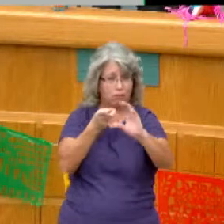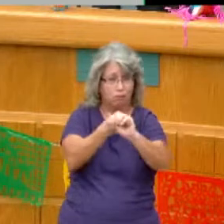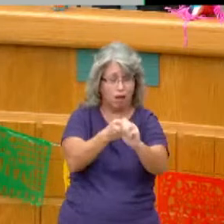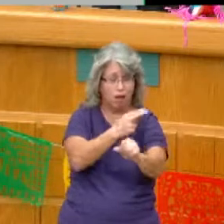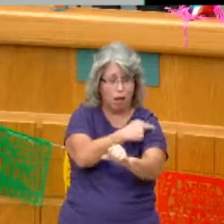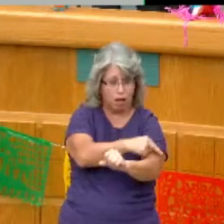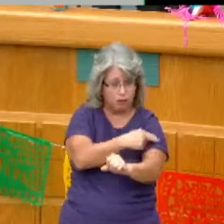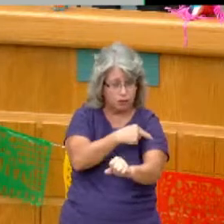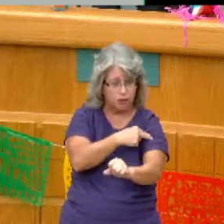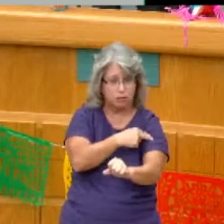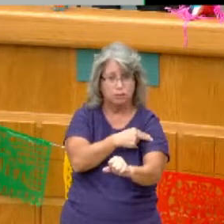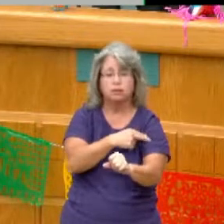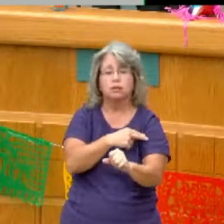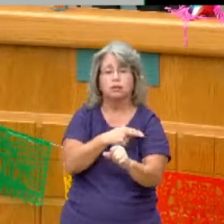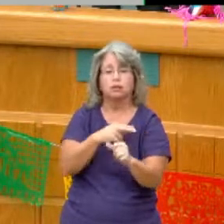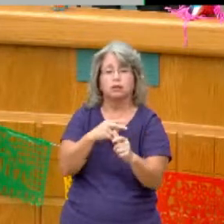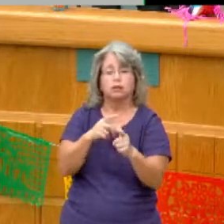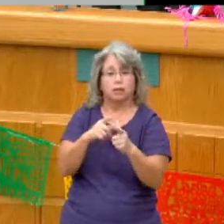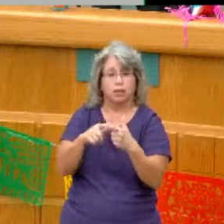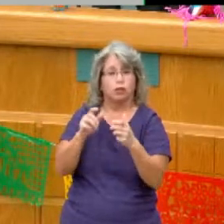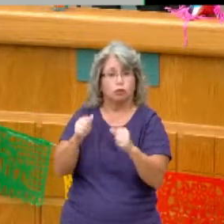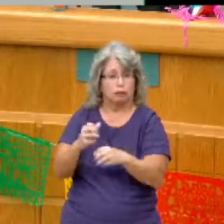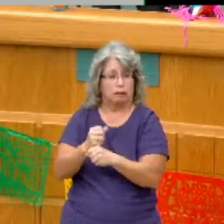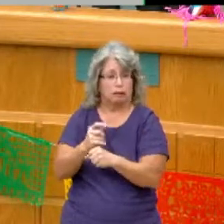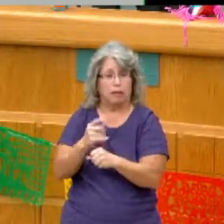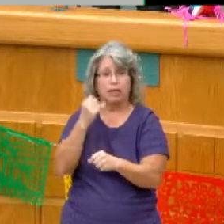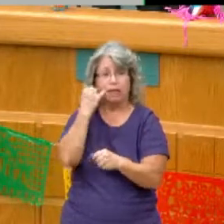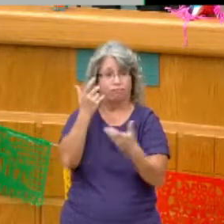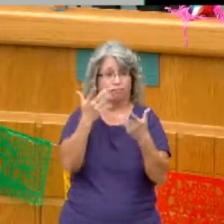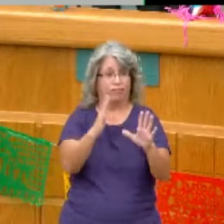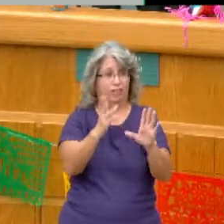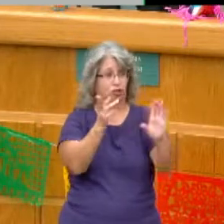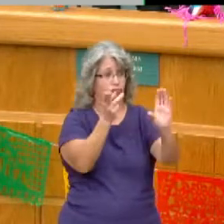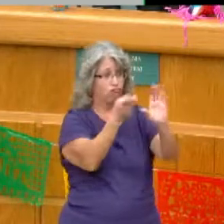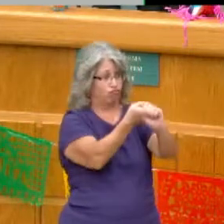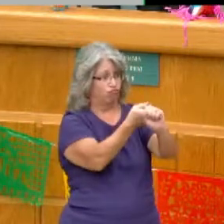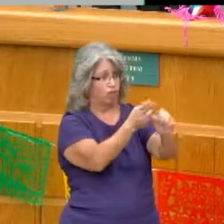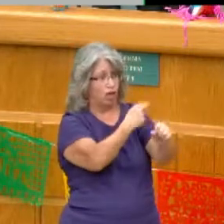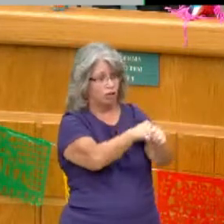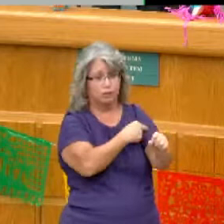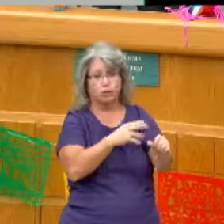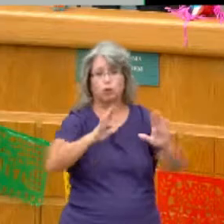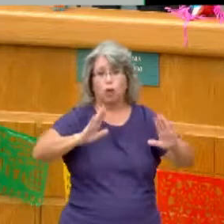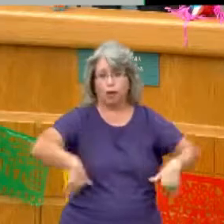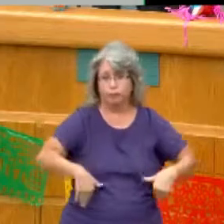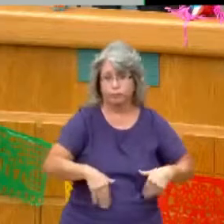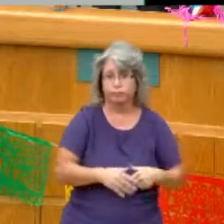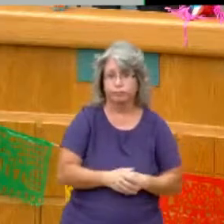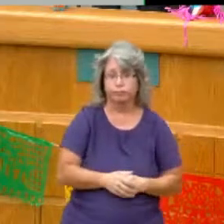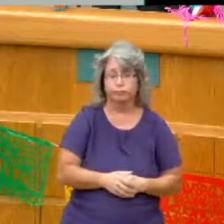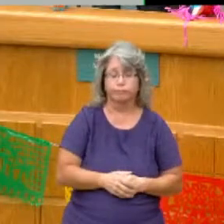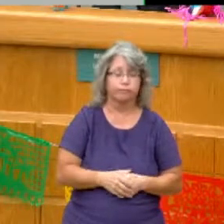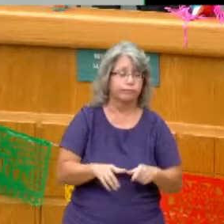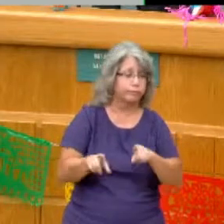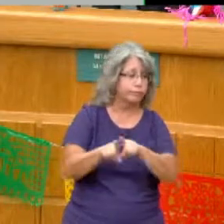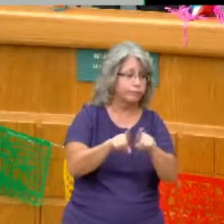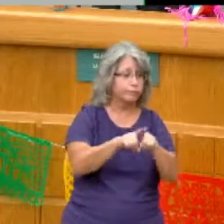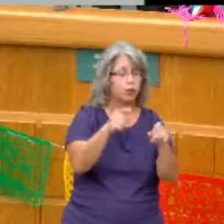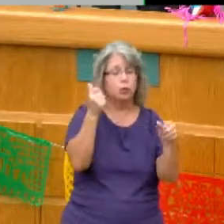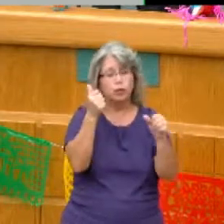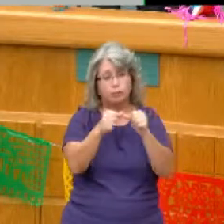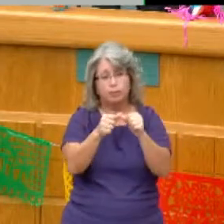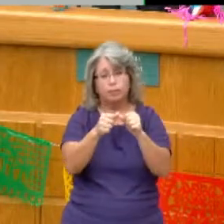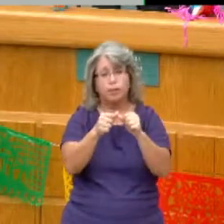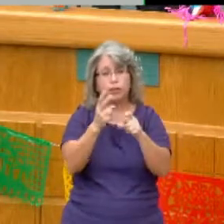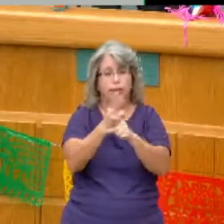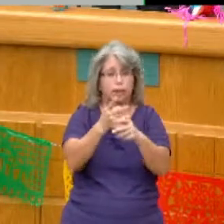monoclonal antibodies anymore. So beyond that, make sure that you continue to mask up in public and social distance. I